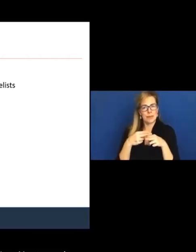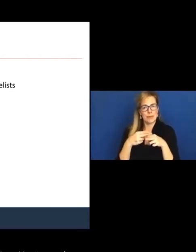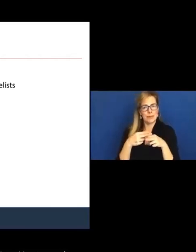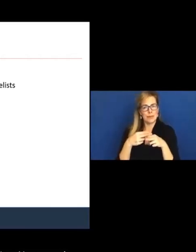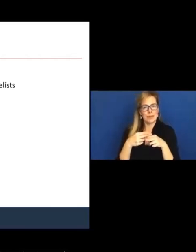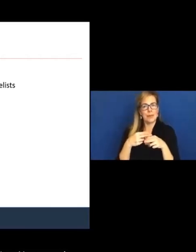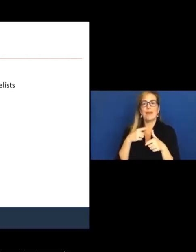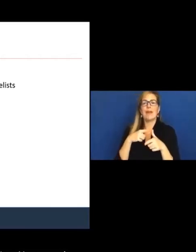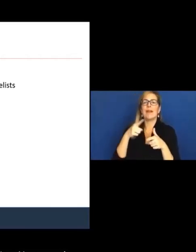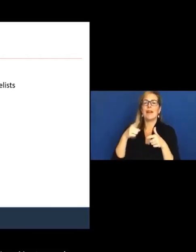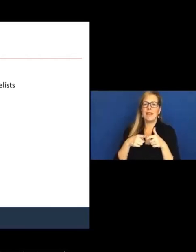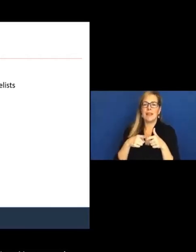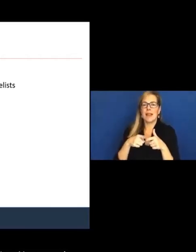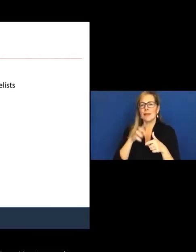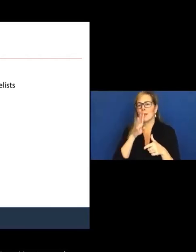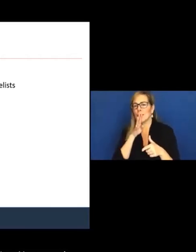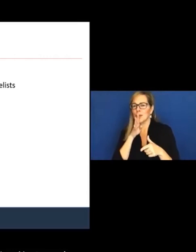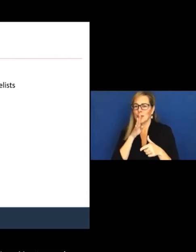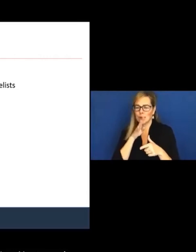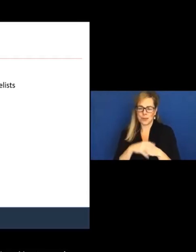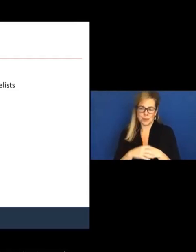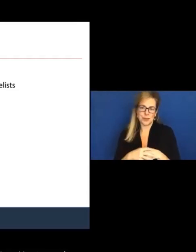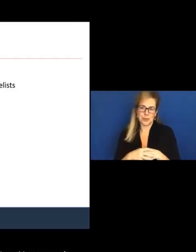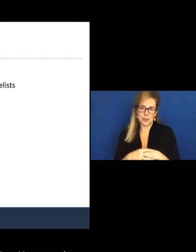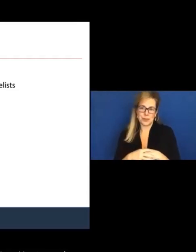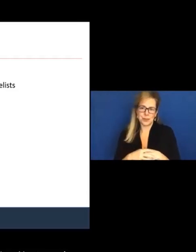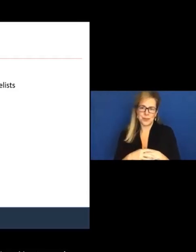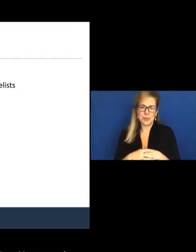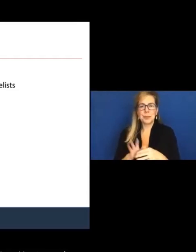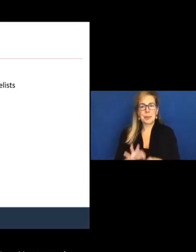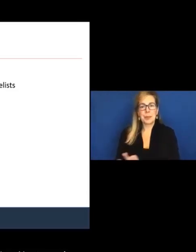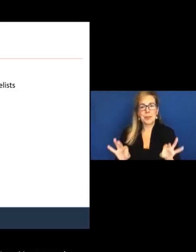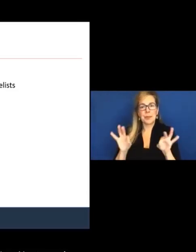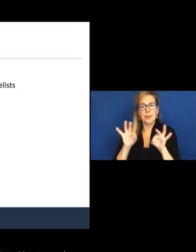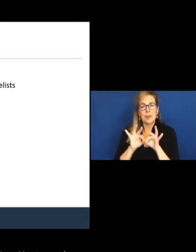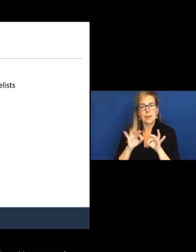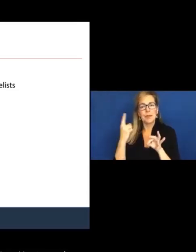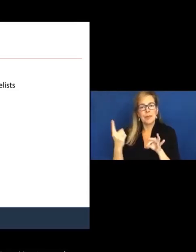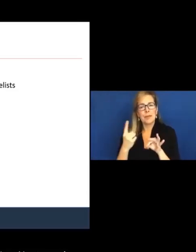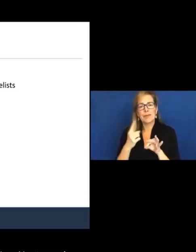Next, speak at a moderate pace and use plain language.